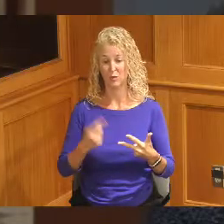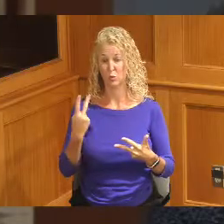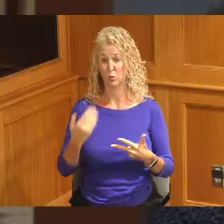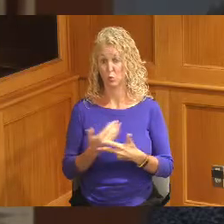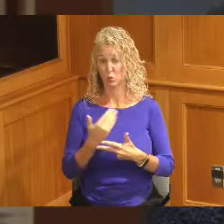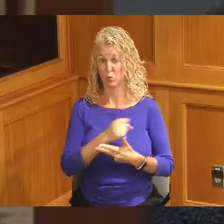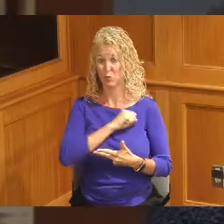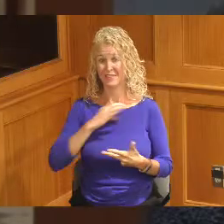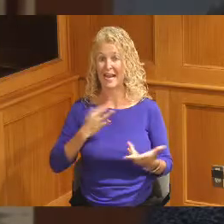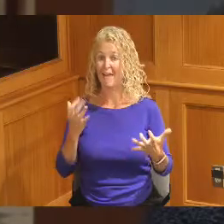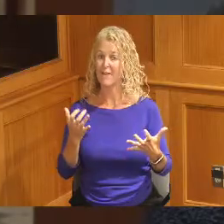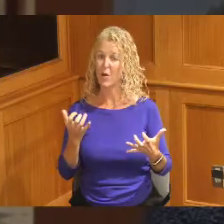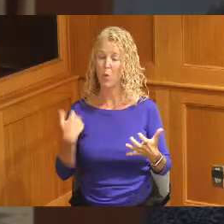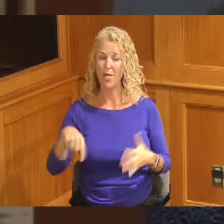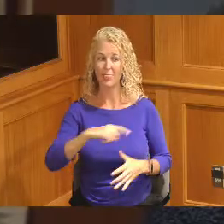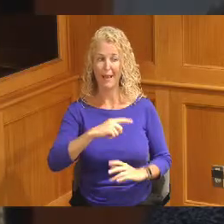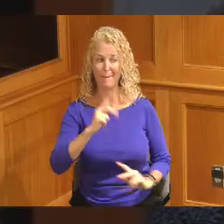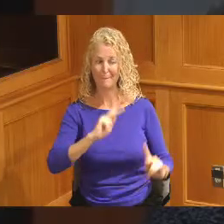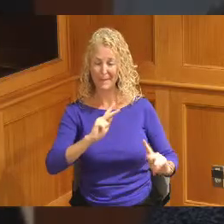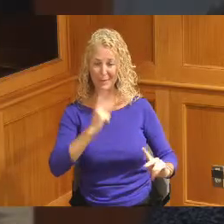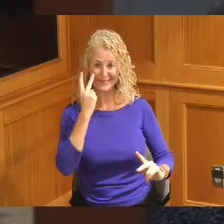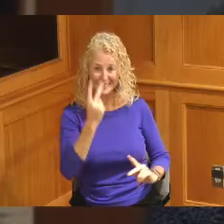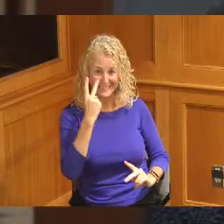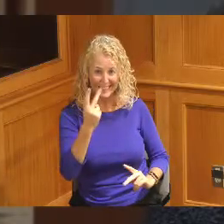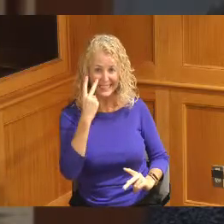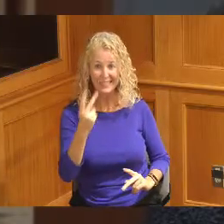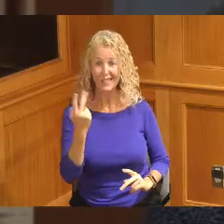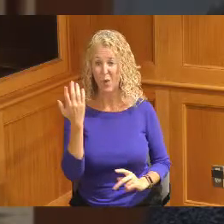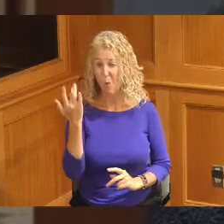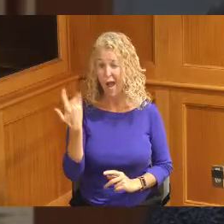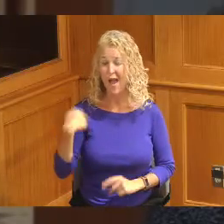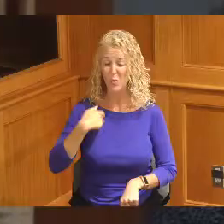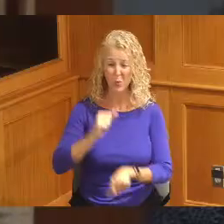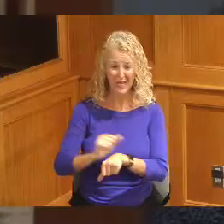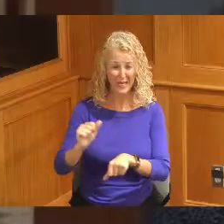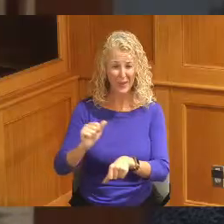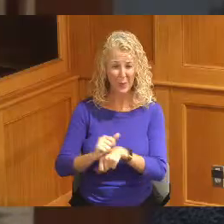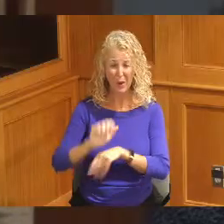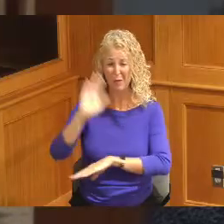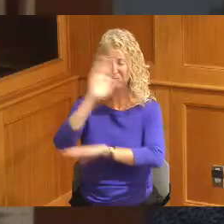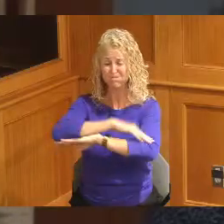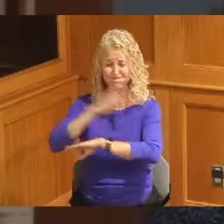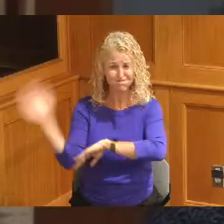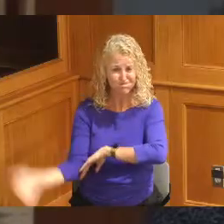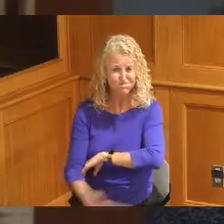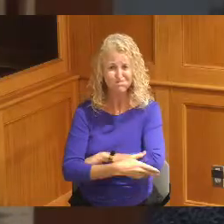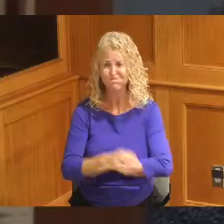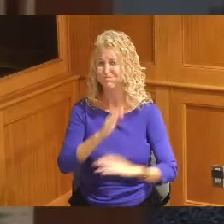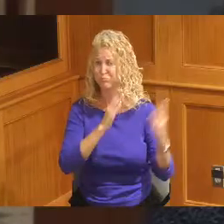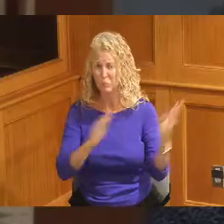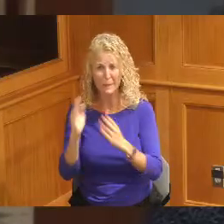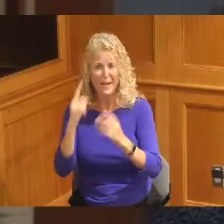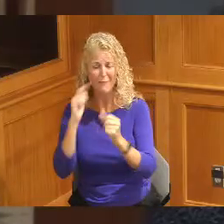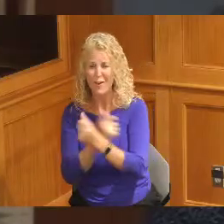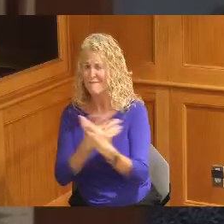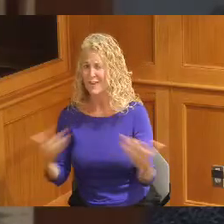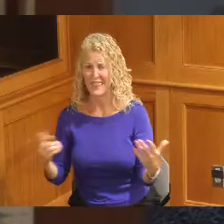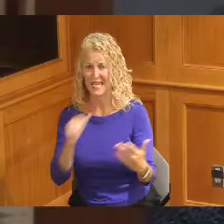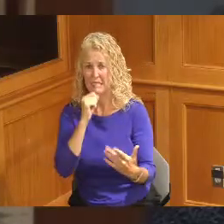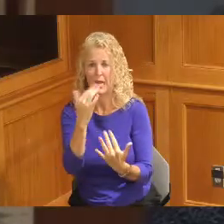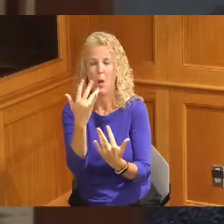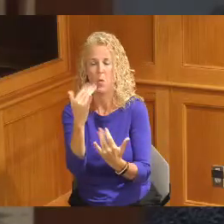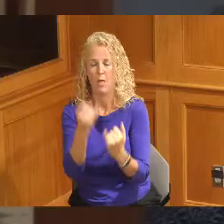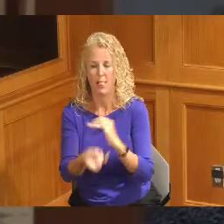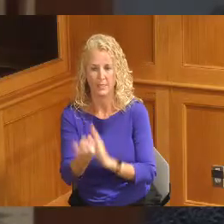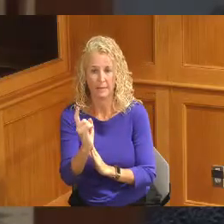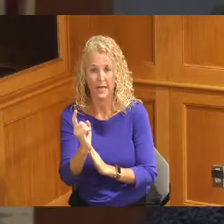opportunity to be recognized for the 24/7 work we put into monitoring and being prepared for disaster response. And with the commitment